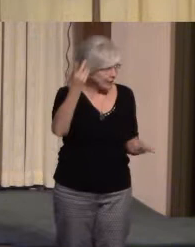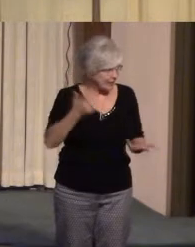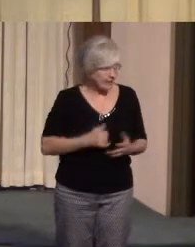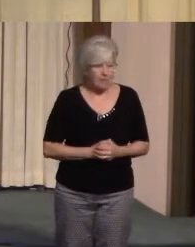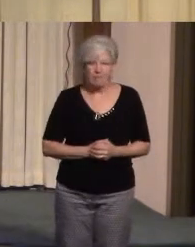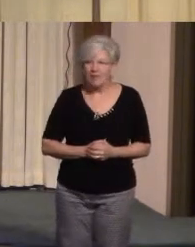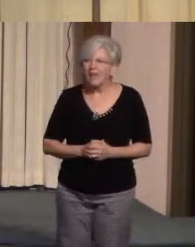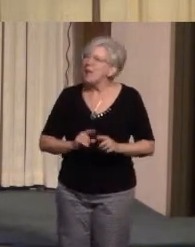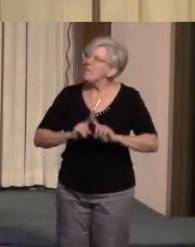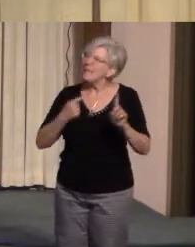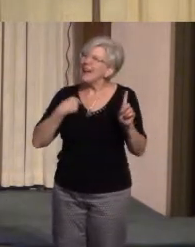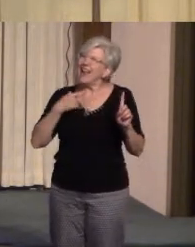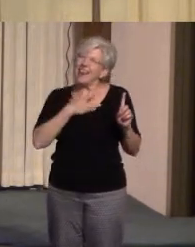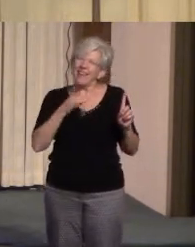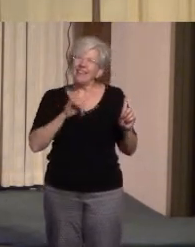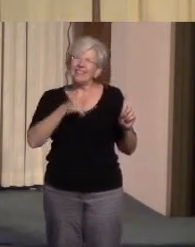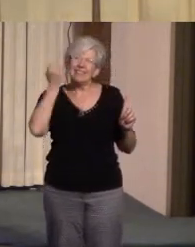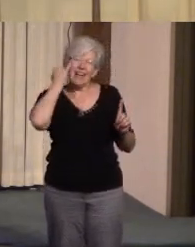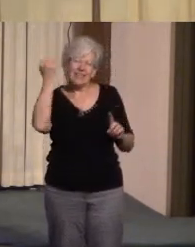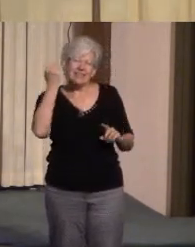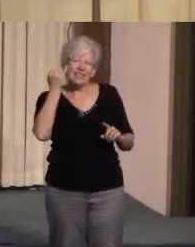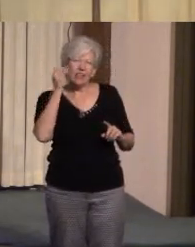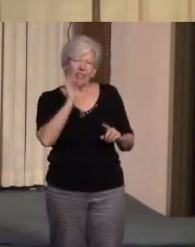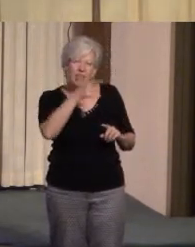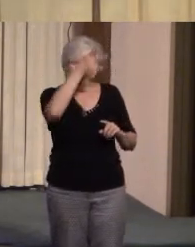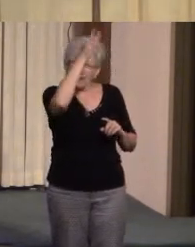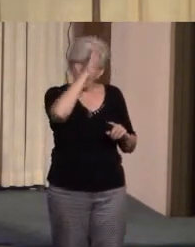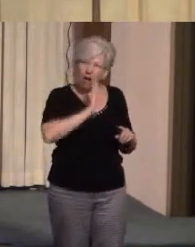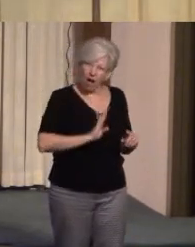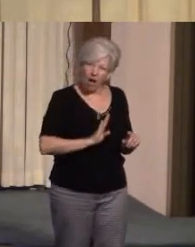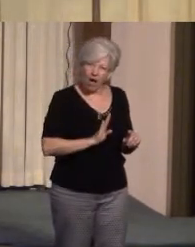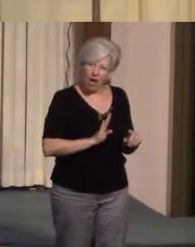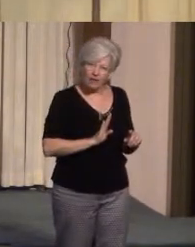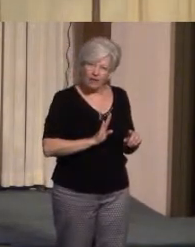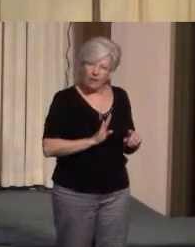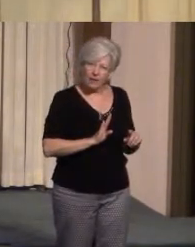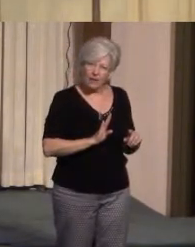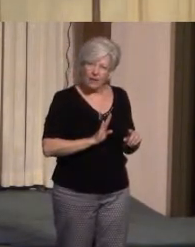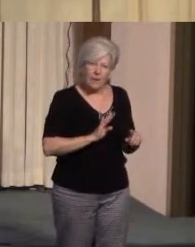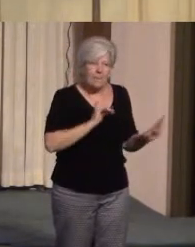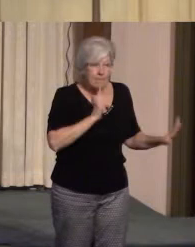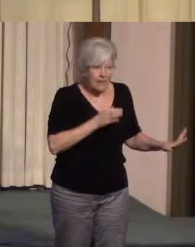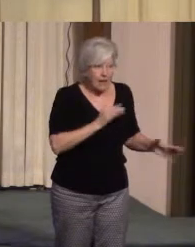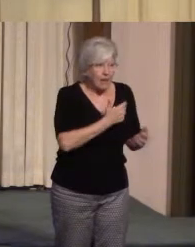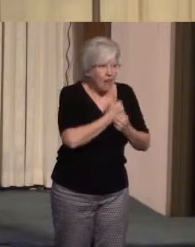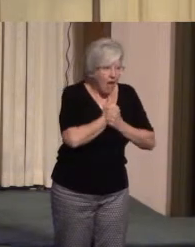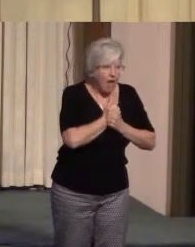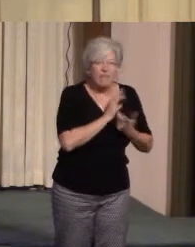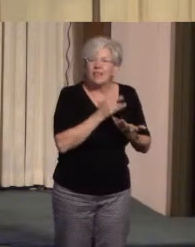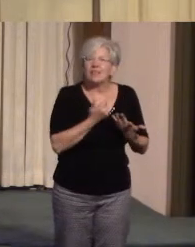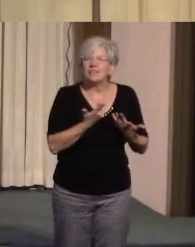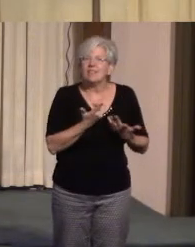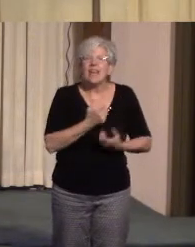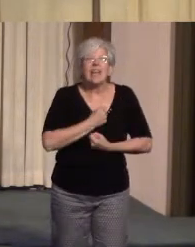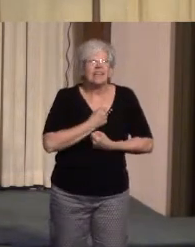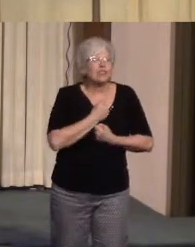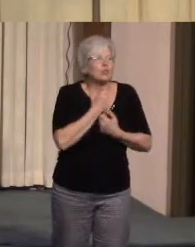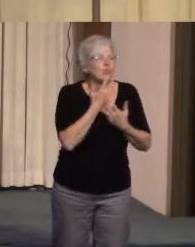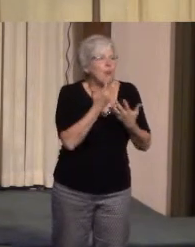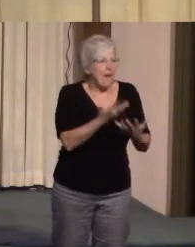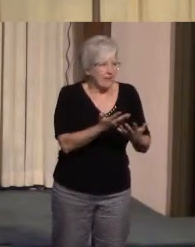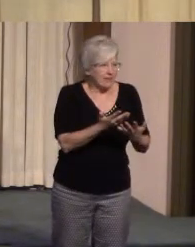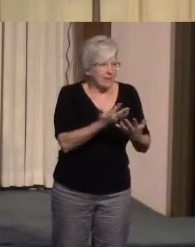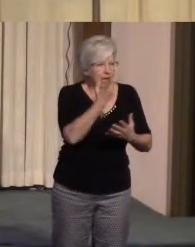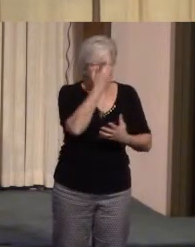theories, right? But I like this idea that God being love is expressed universally in the